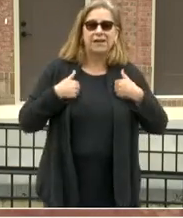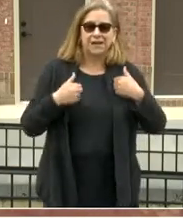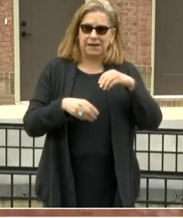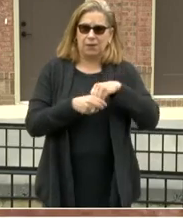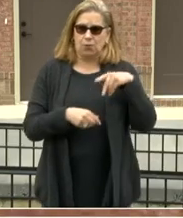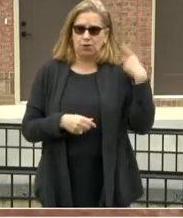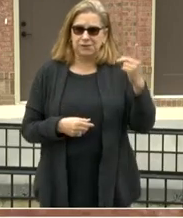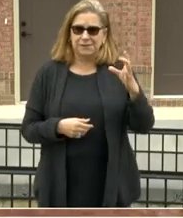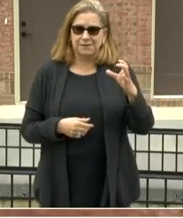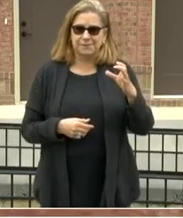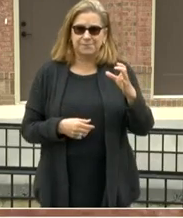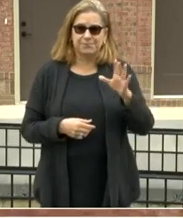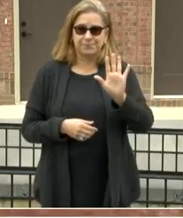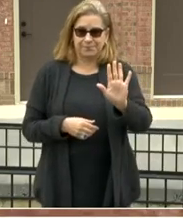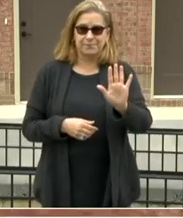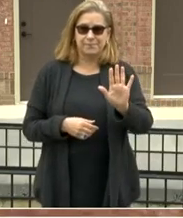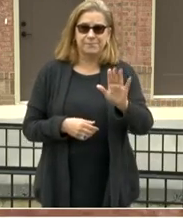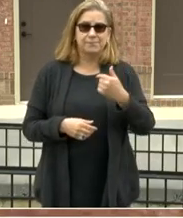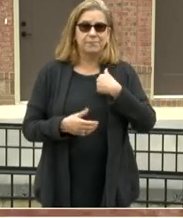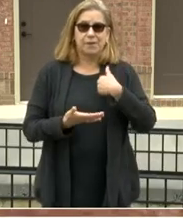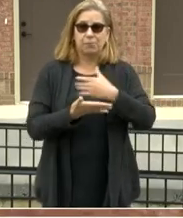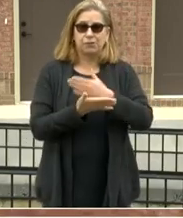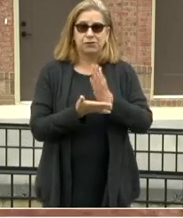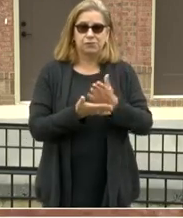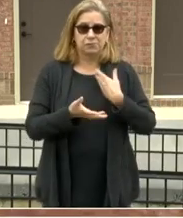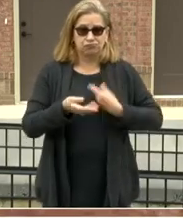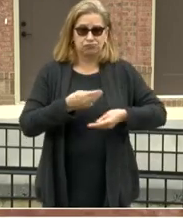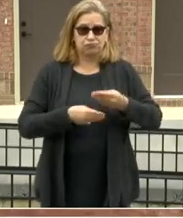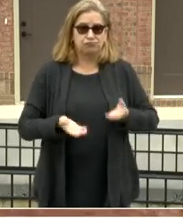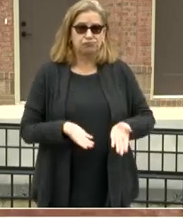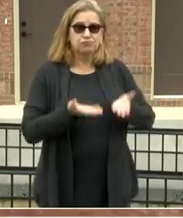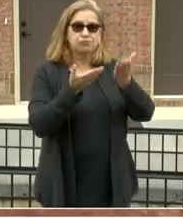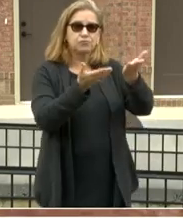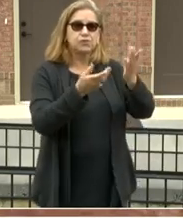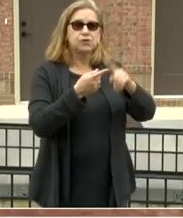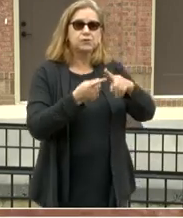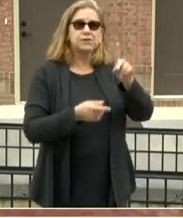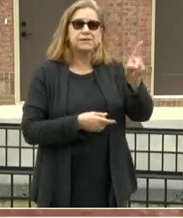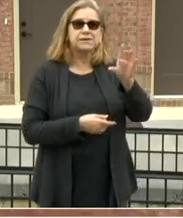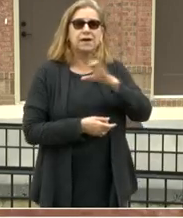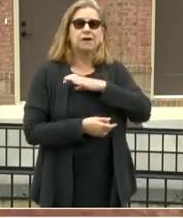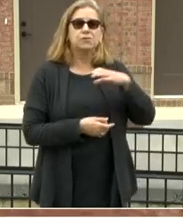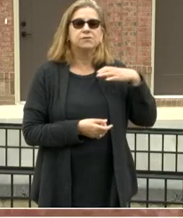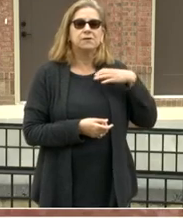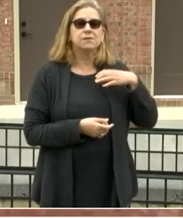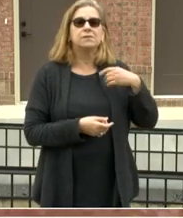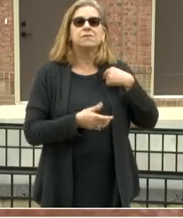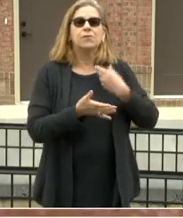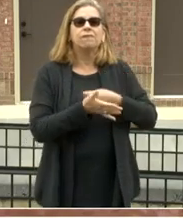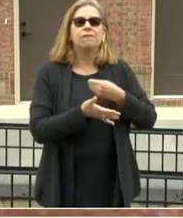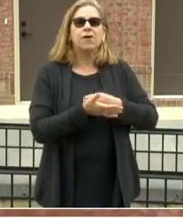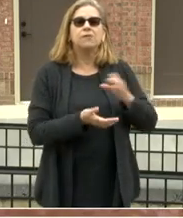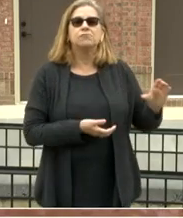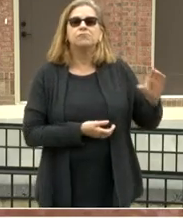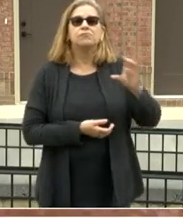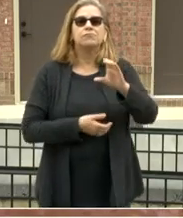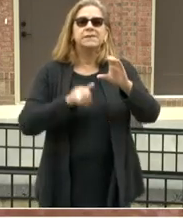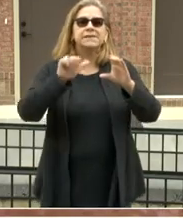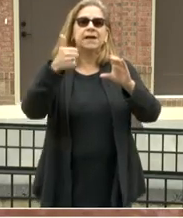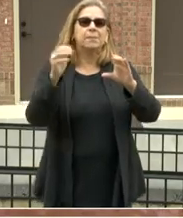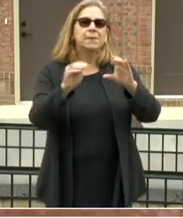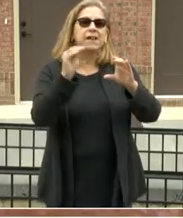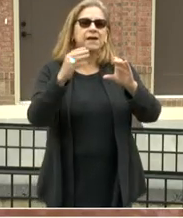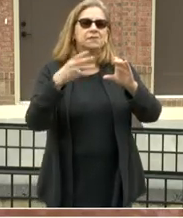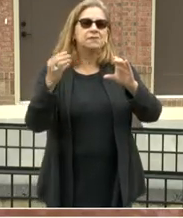now includes a home ownership fund, $10 million, a black homeowners fund, where we will